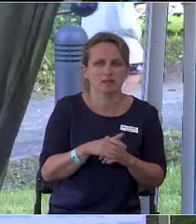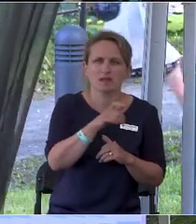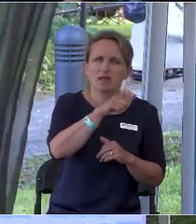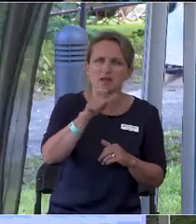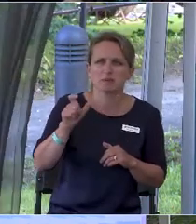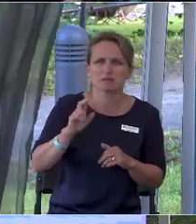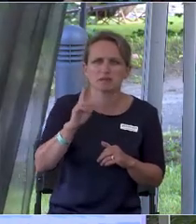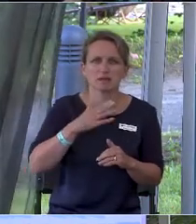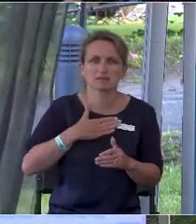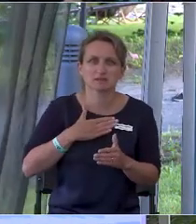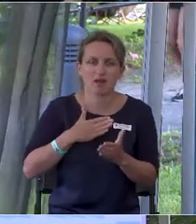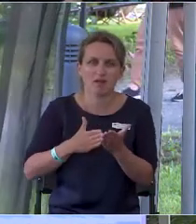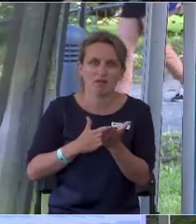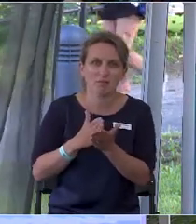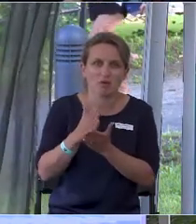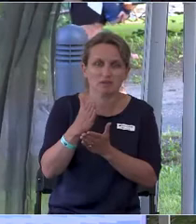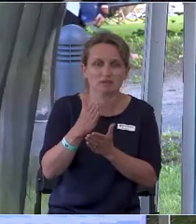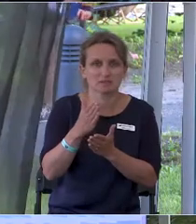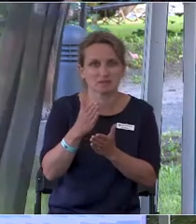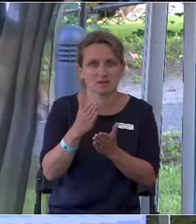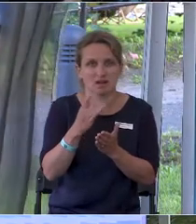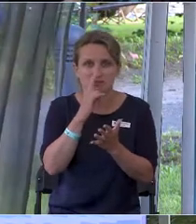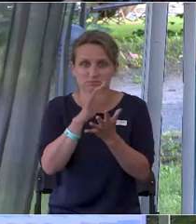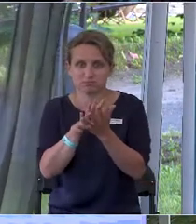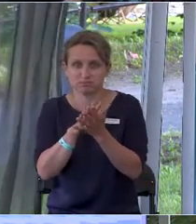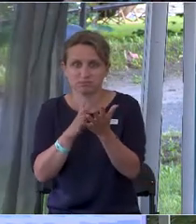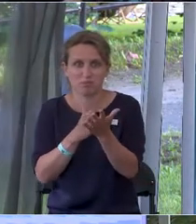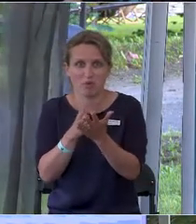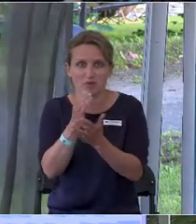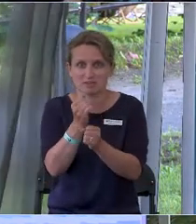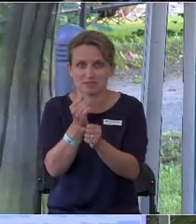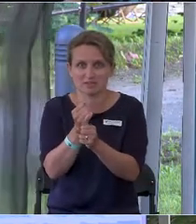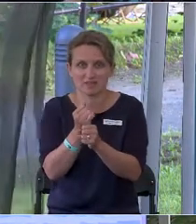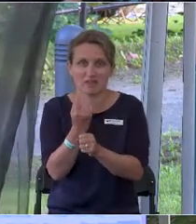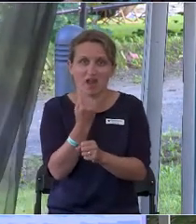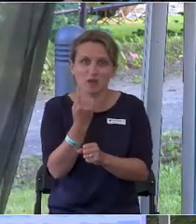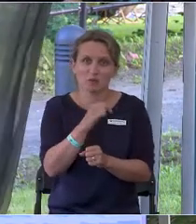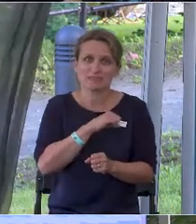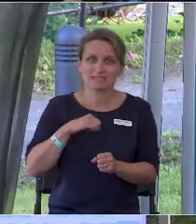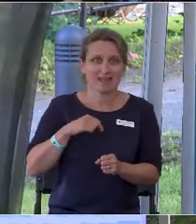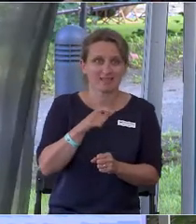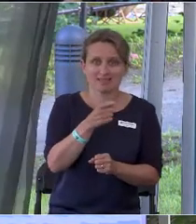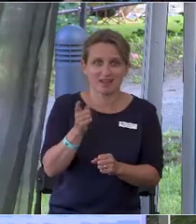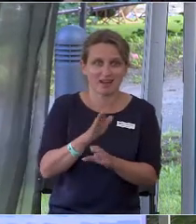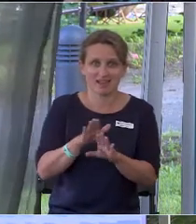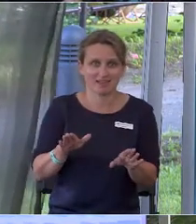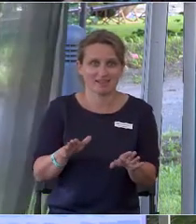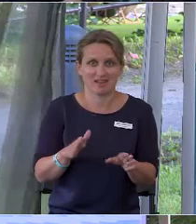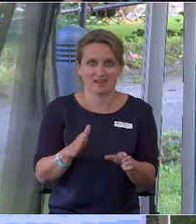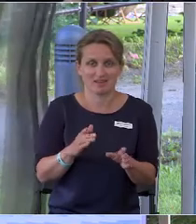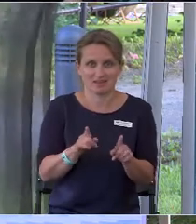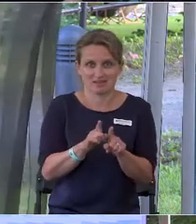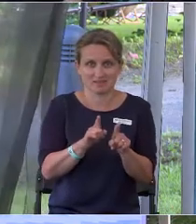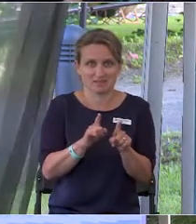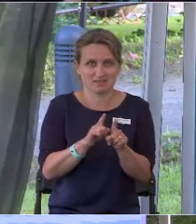They don't only to do it for yourself, because some of us who have been experienced, we are pretty hard to attack. But then they